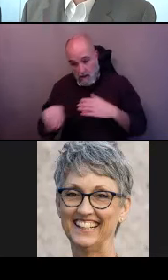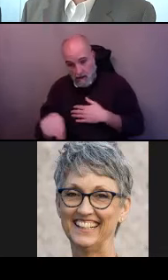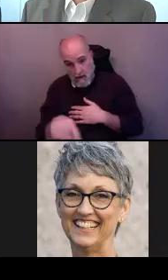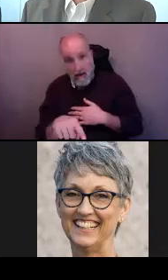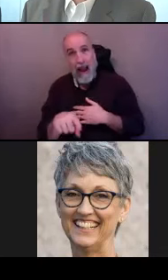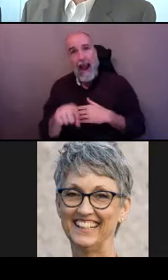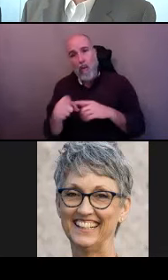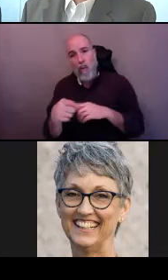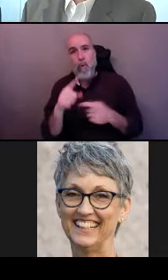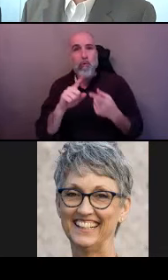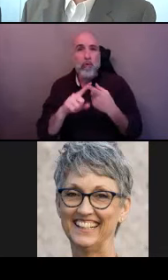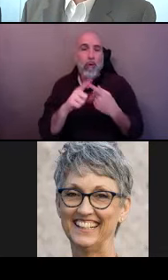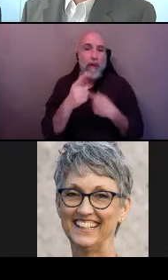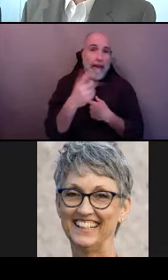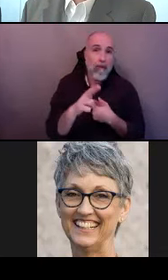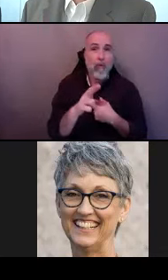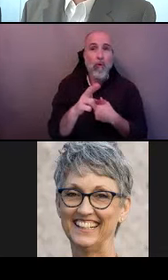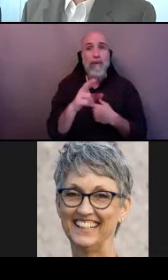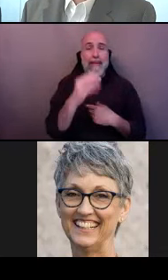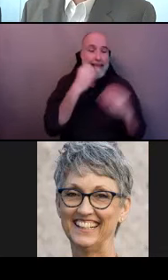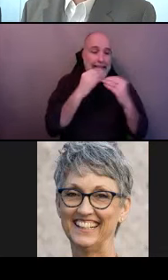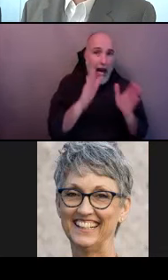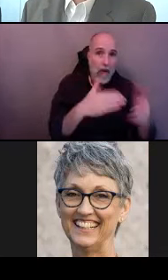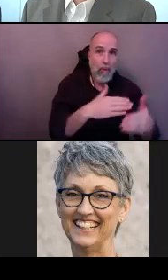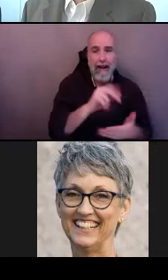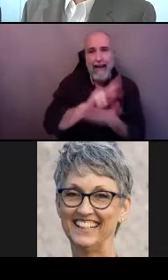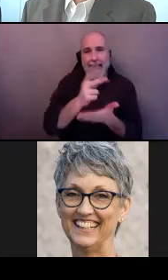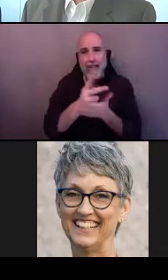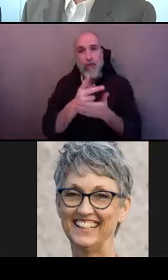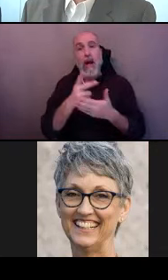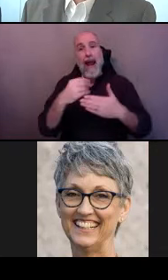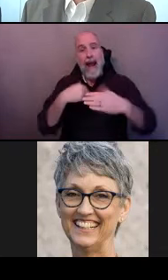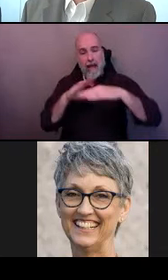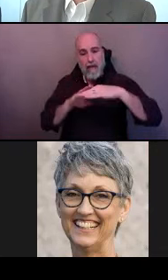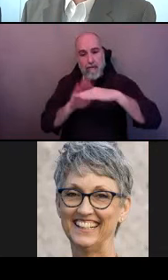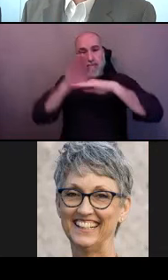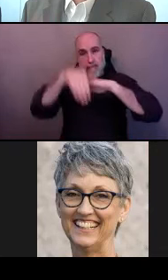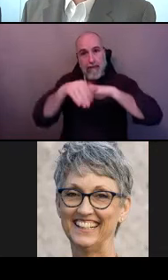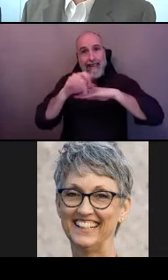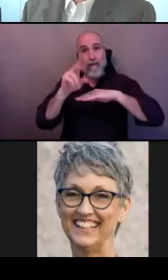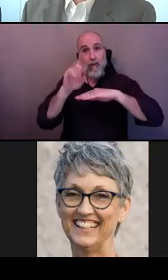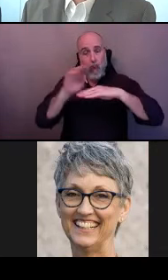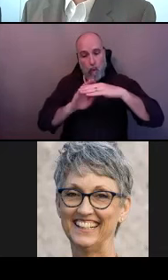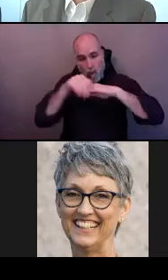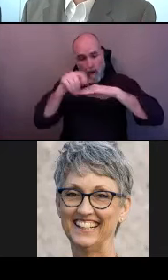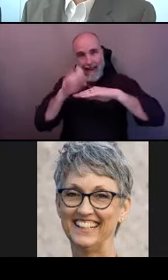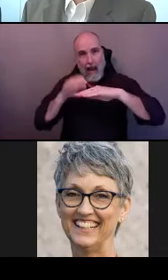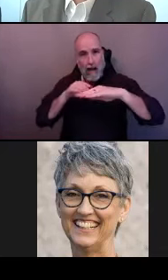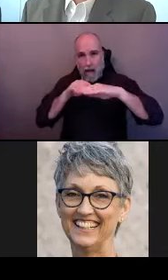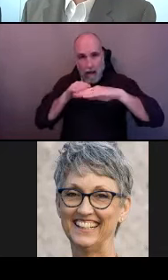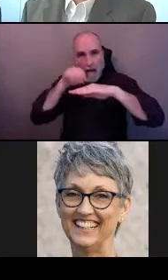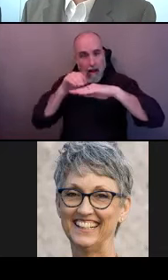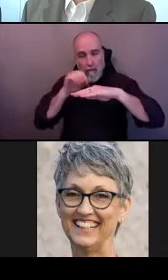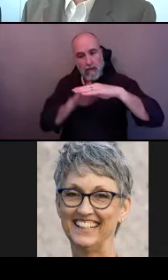room, dining room, and kitchen, and be level with ramped or beveled changes at door thresholds. So what we have